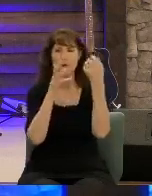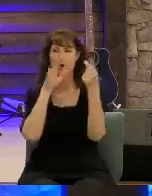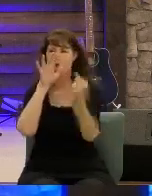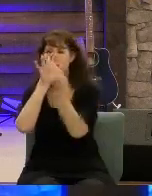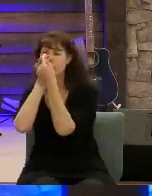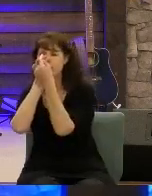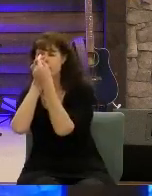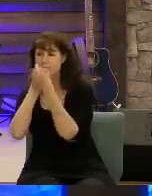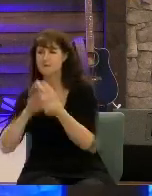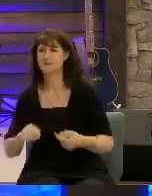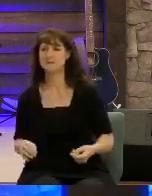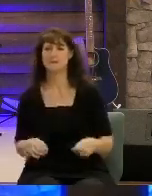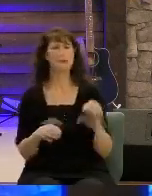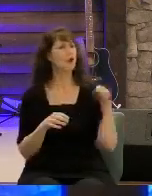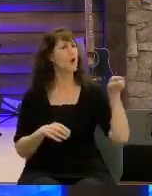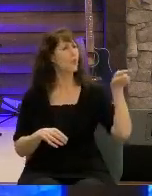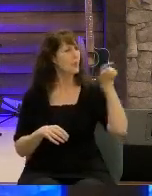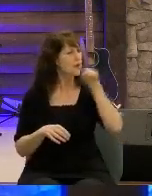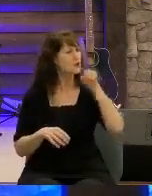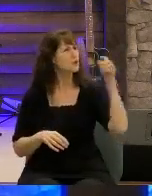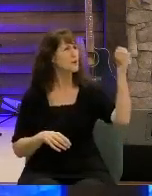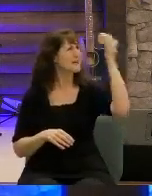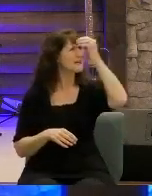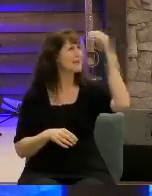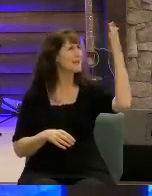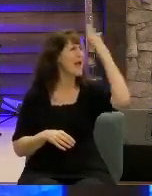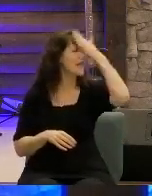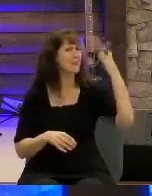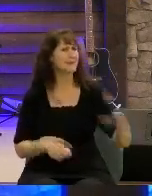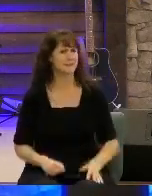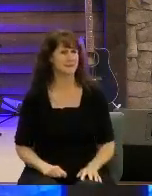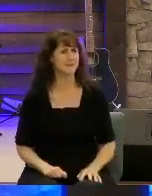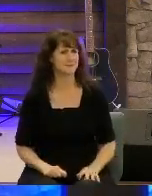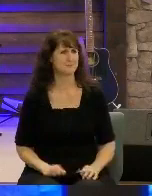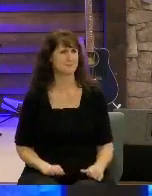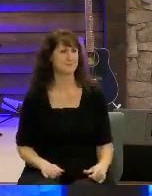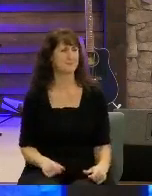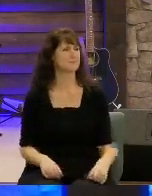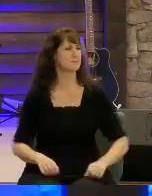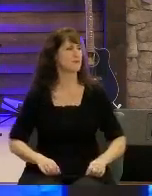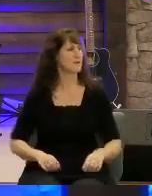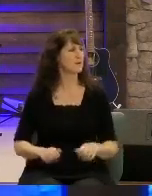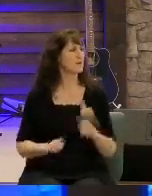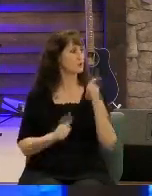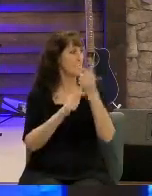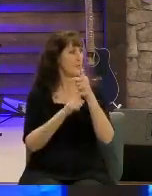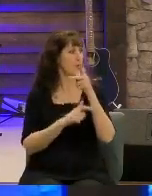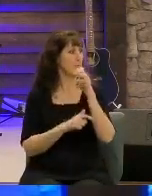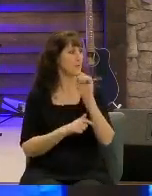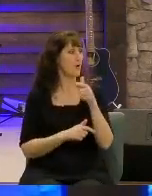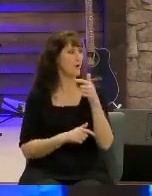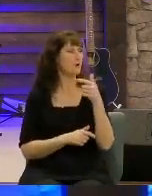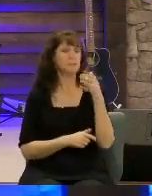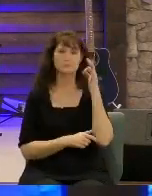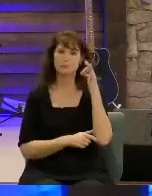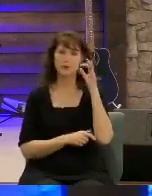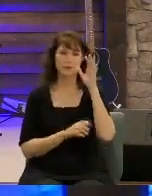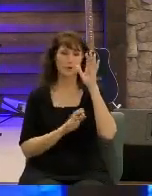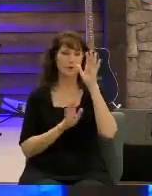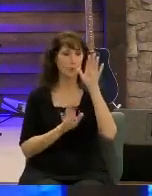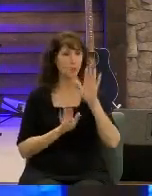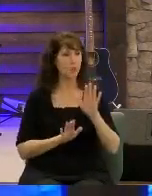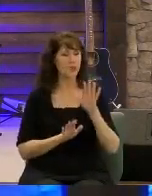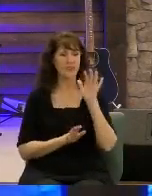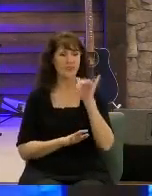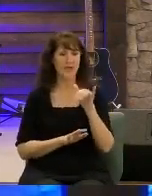this. Will you get this morning? Amen. I love my brother. You know, Brother Paul spoke an incredible word last week, and that